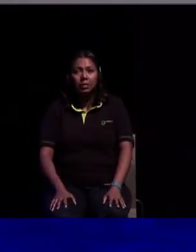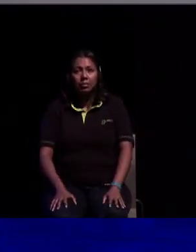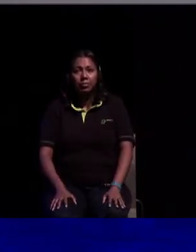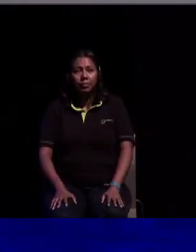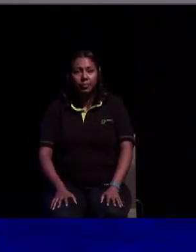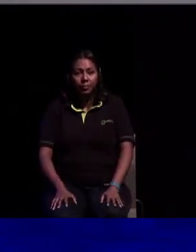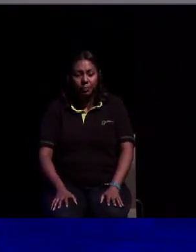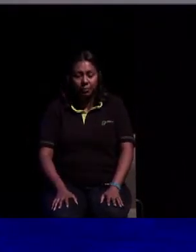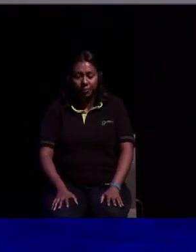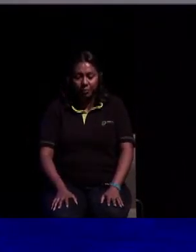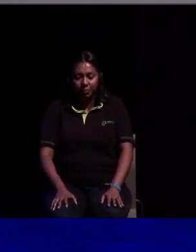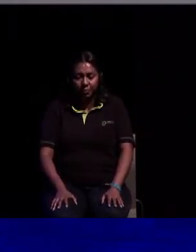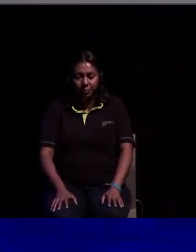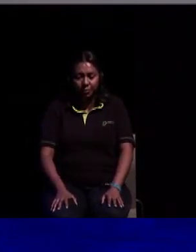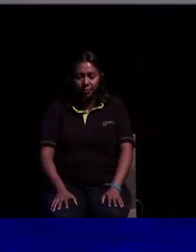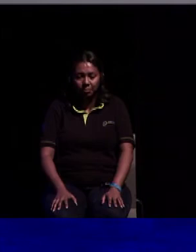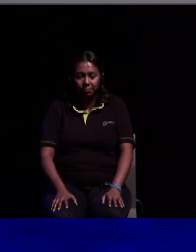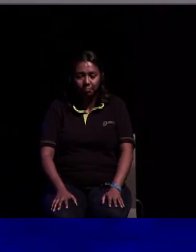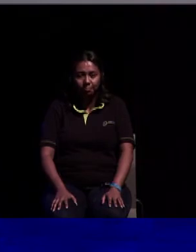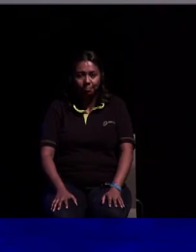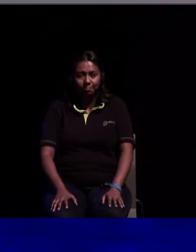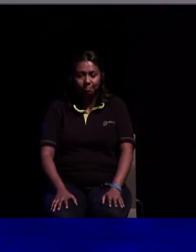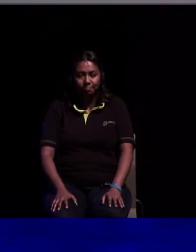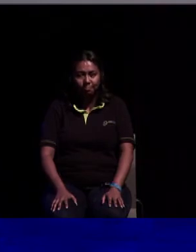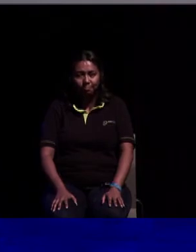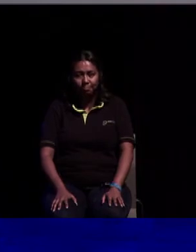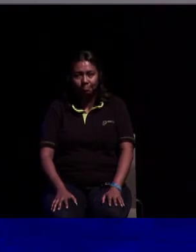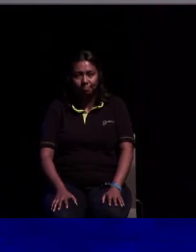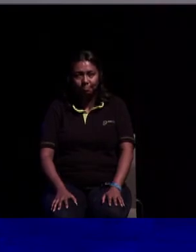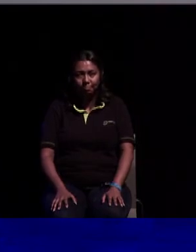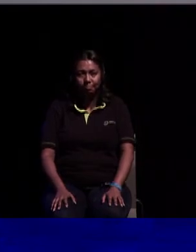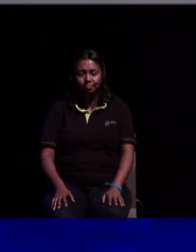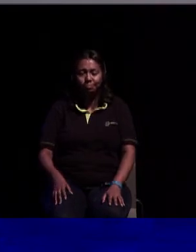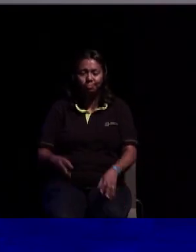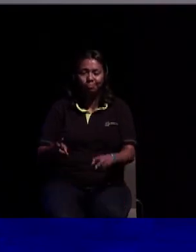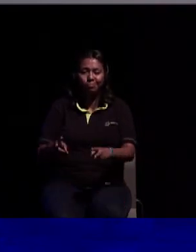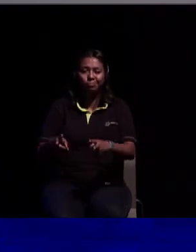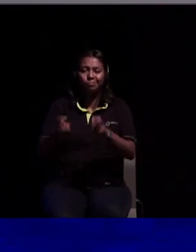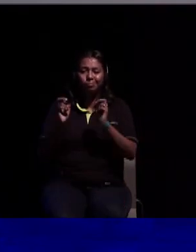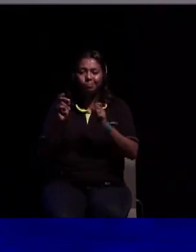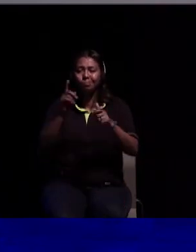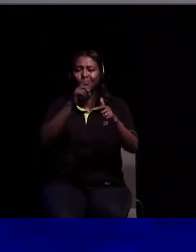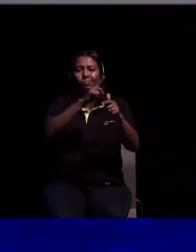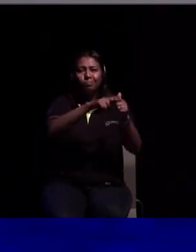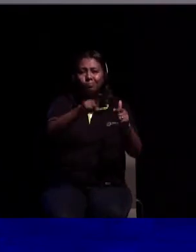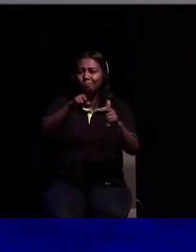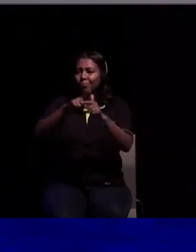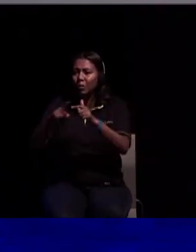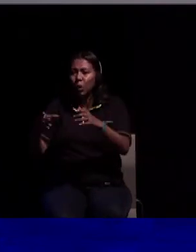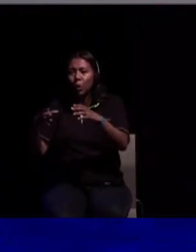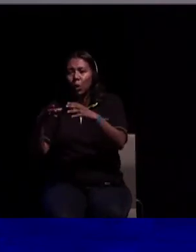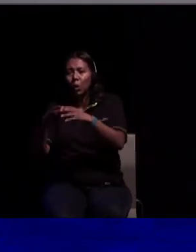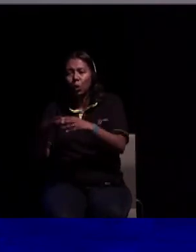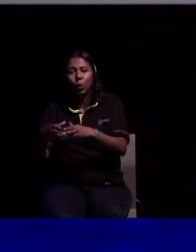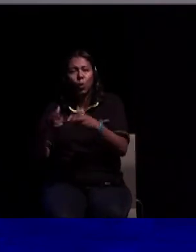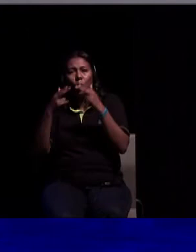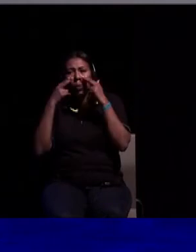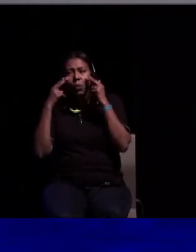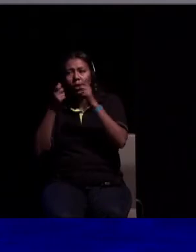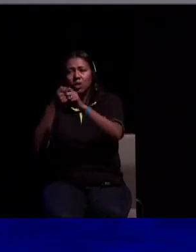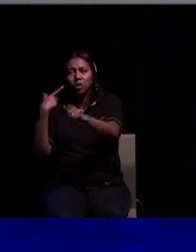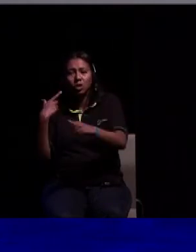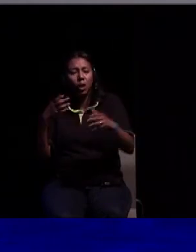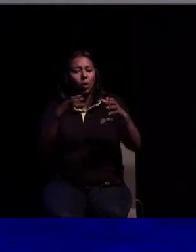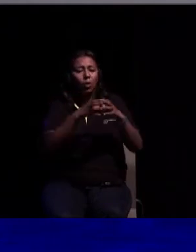resolving the differences between Indigenous and non-Indigenous Australians. It's not my fault, but since I arrived, things went